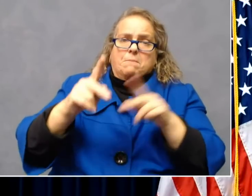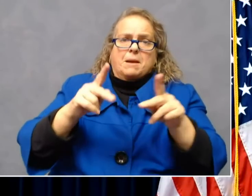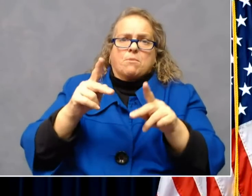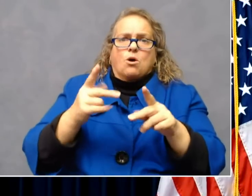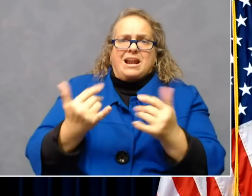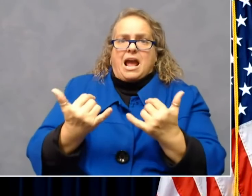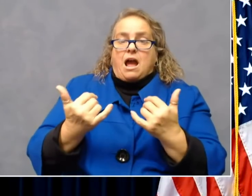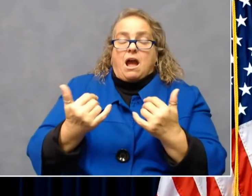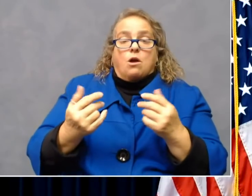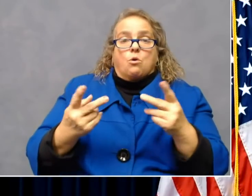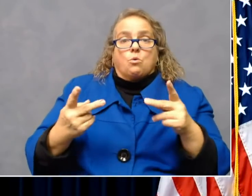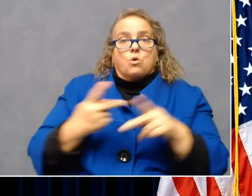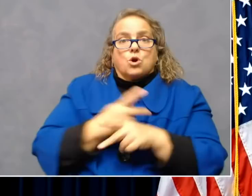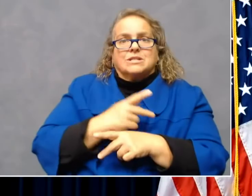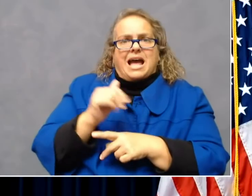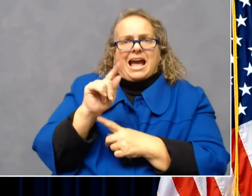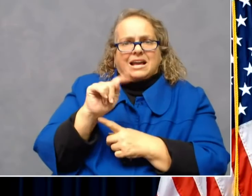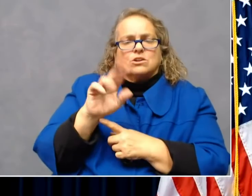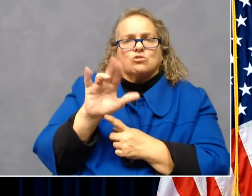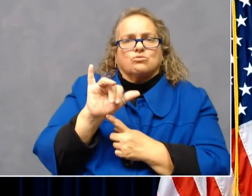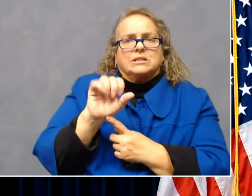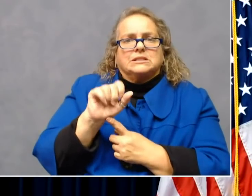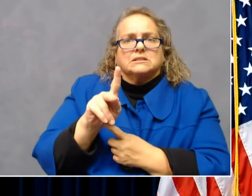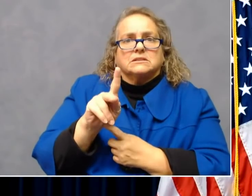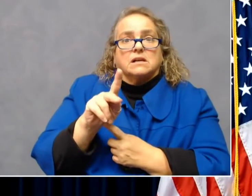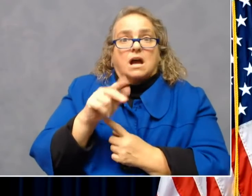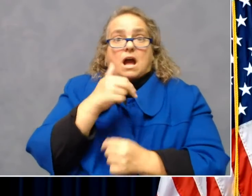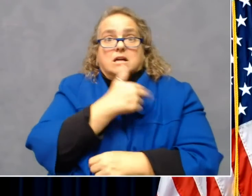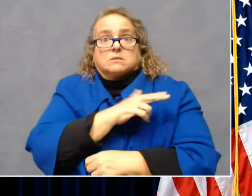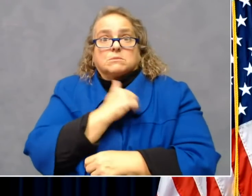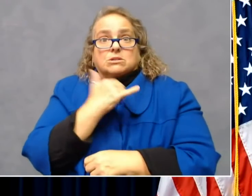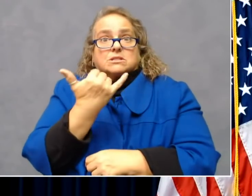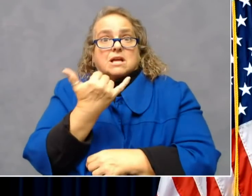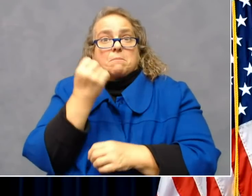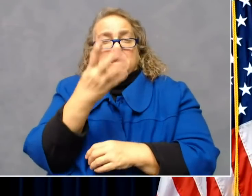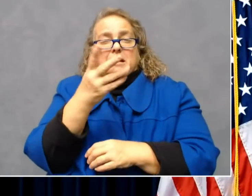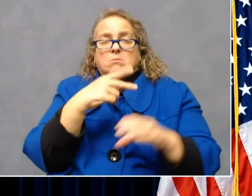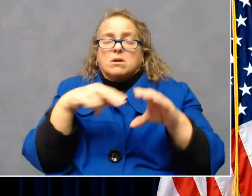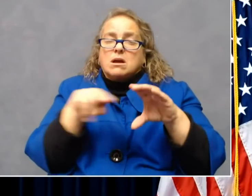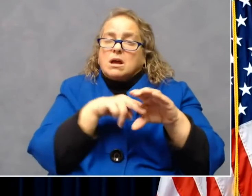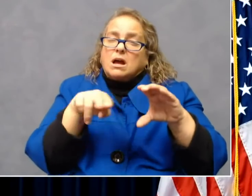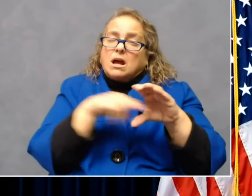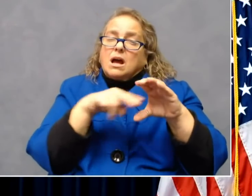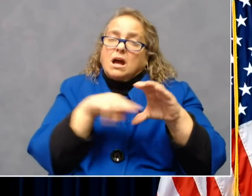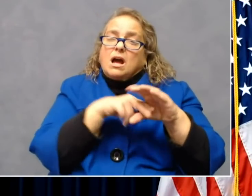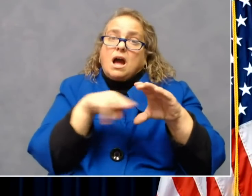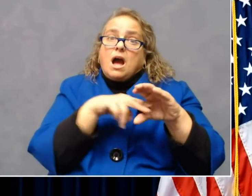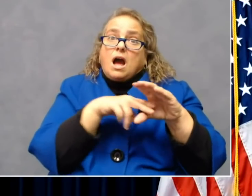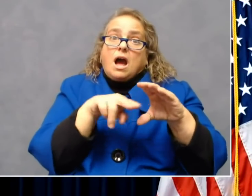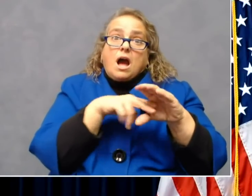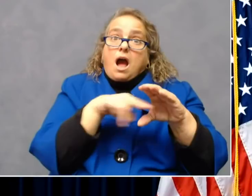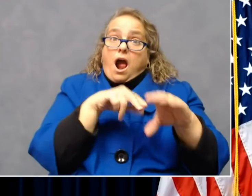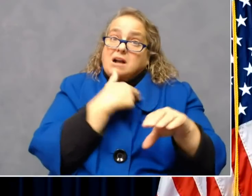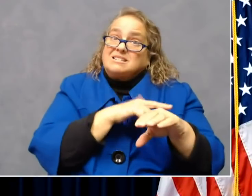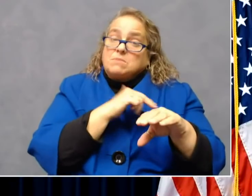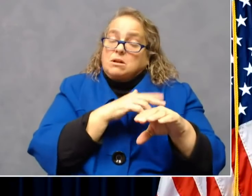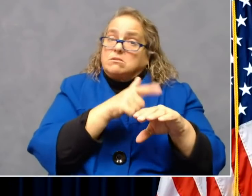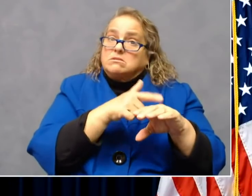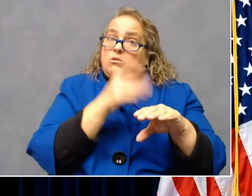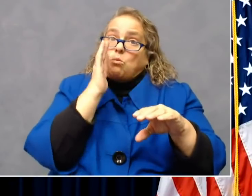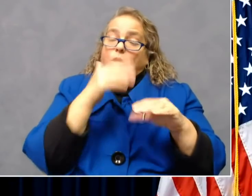a time where our hospitals are really filling up. And if we don't take action, and if we